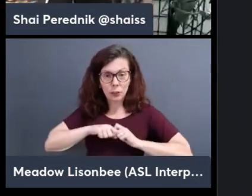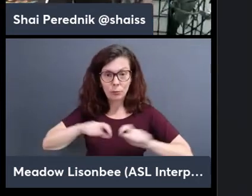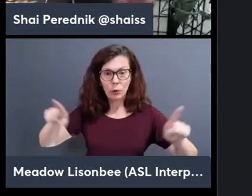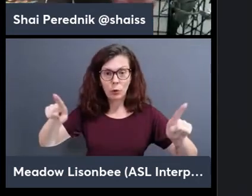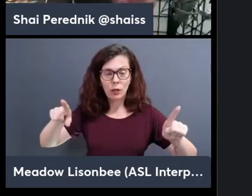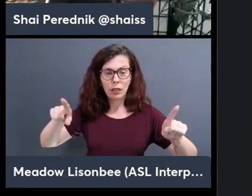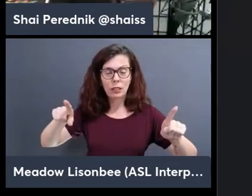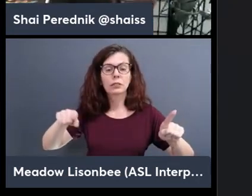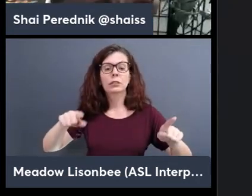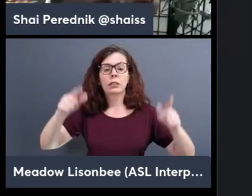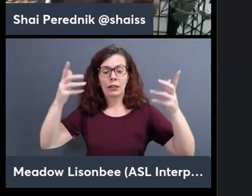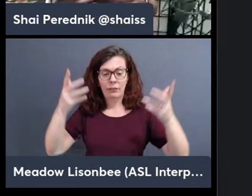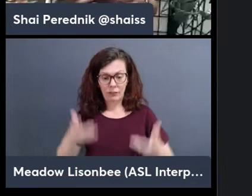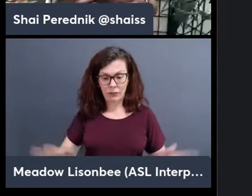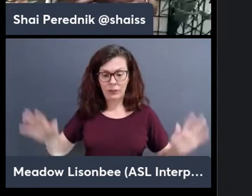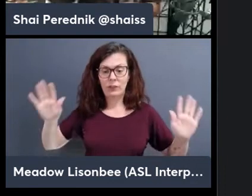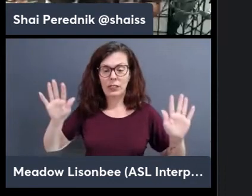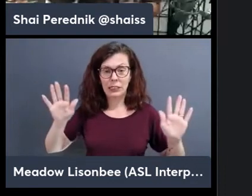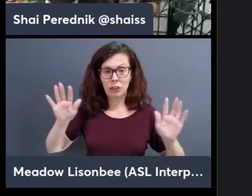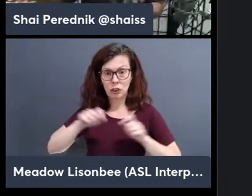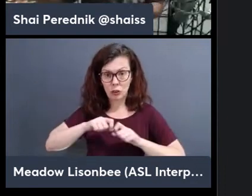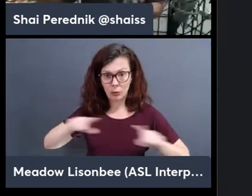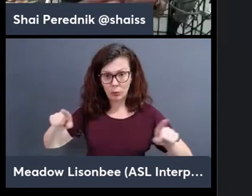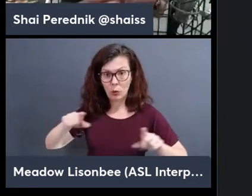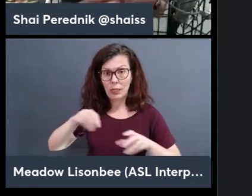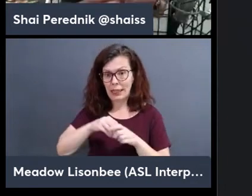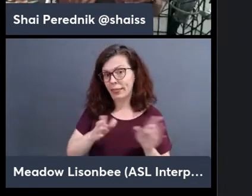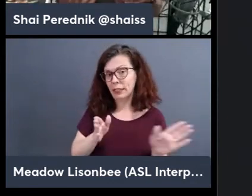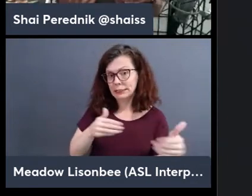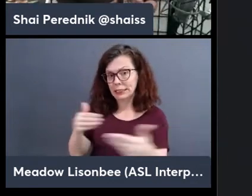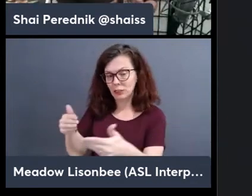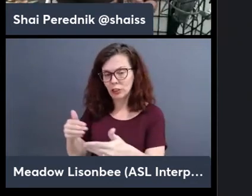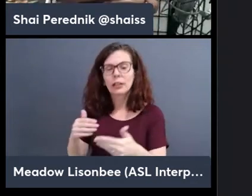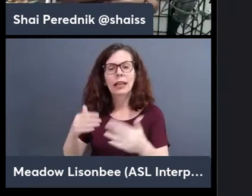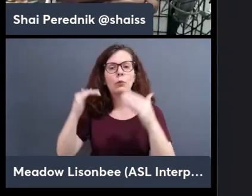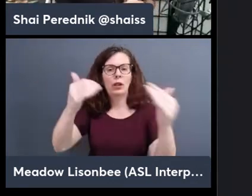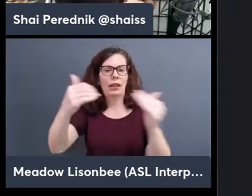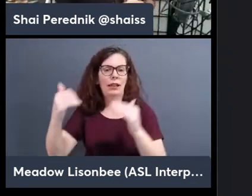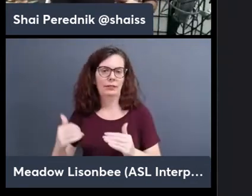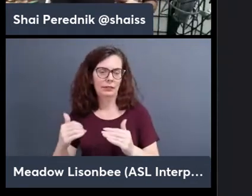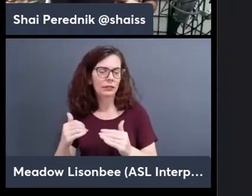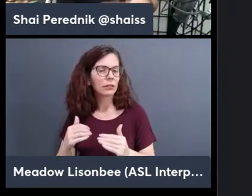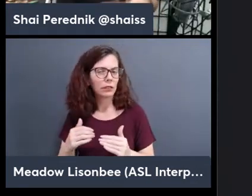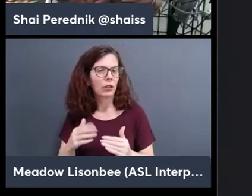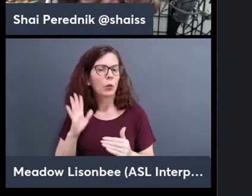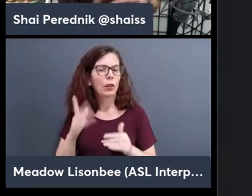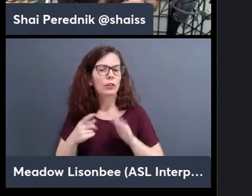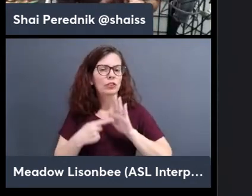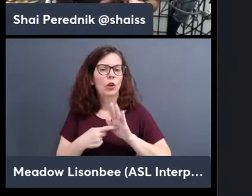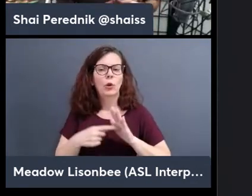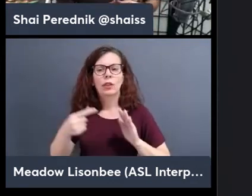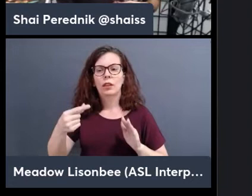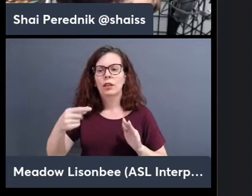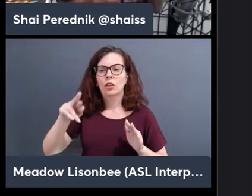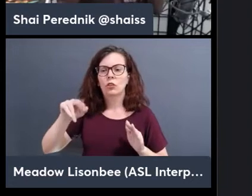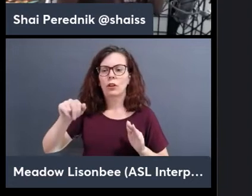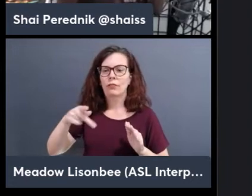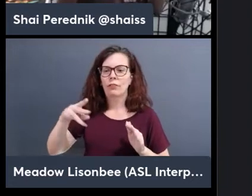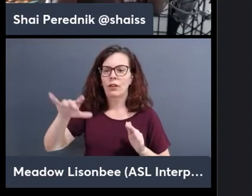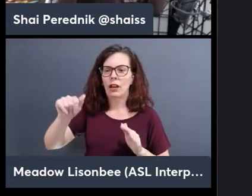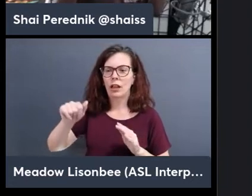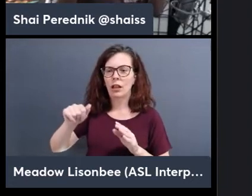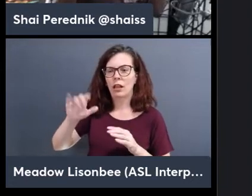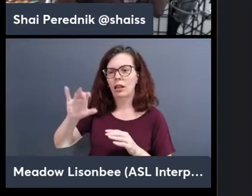once it's finished deploying all the containers, it'll go ahead and move on to the next step, which will show in the Grafana console, which